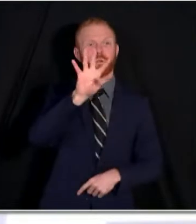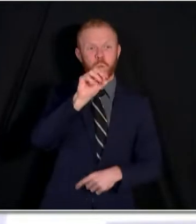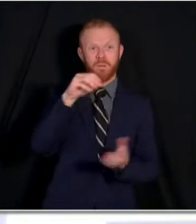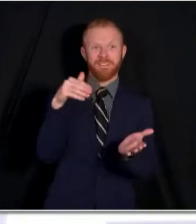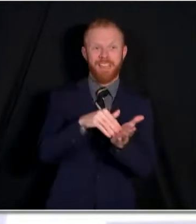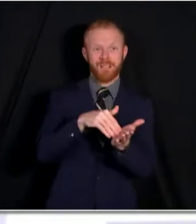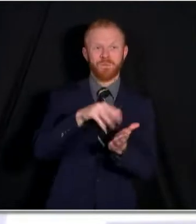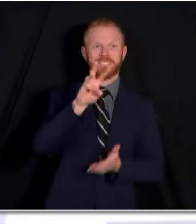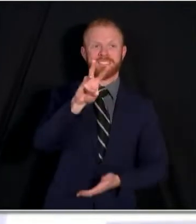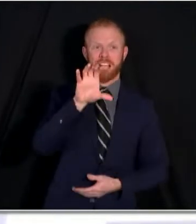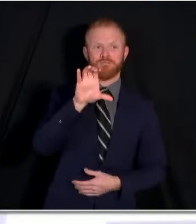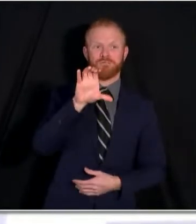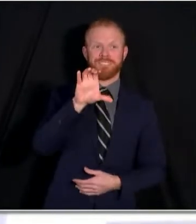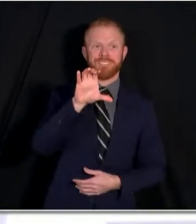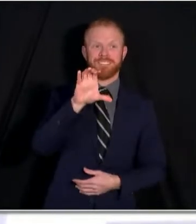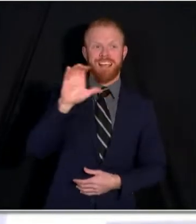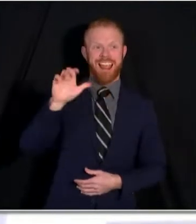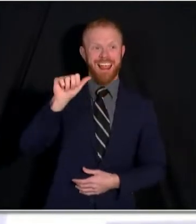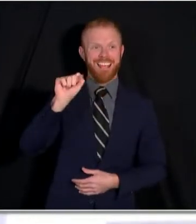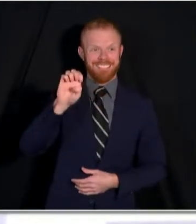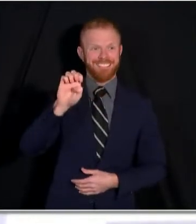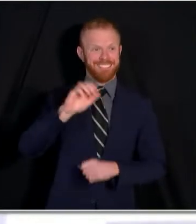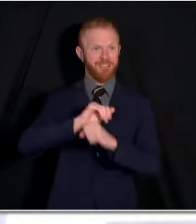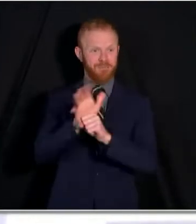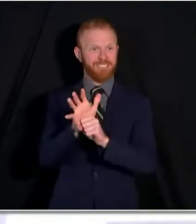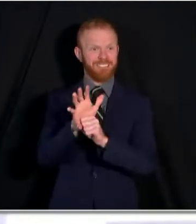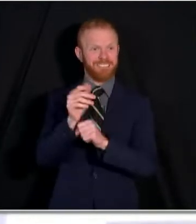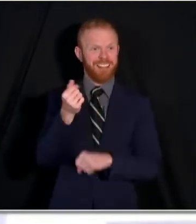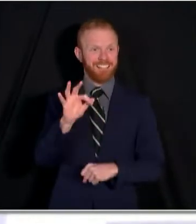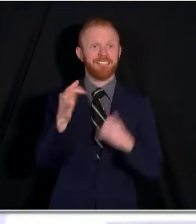40,600 cases of COVID-19. Today,